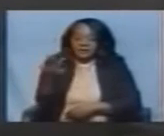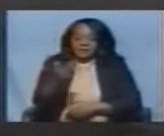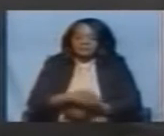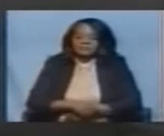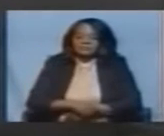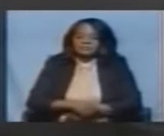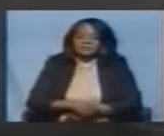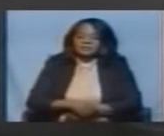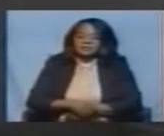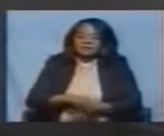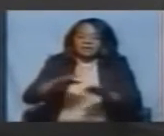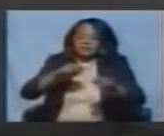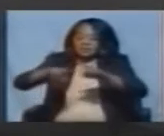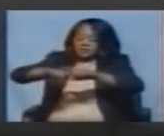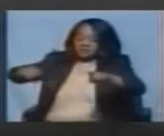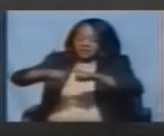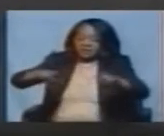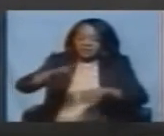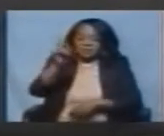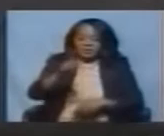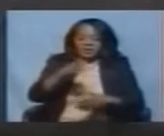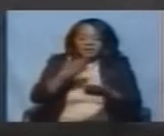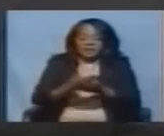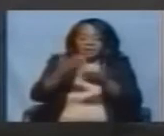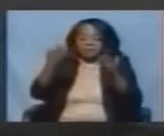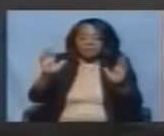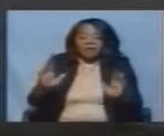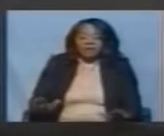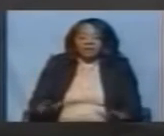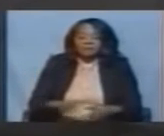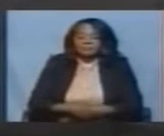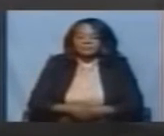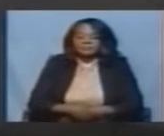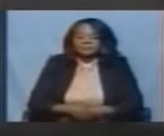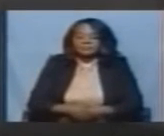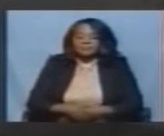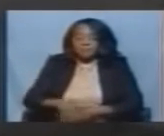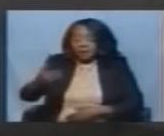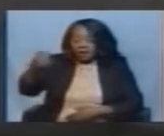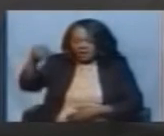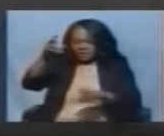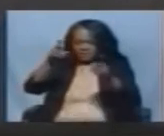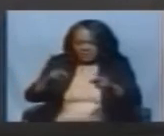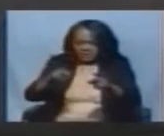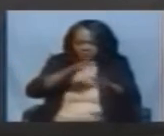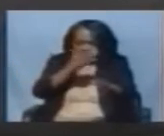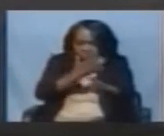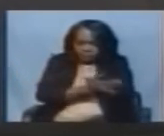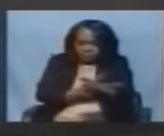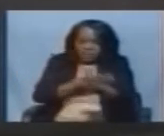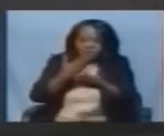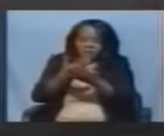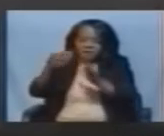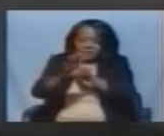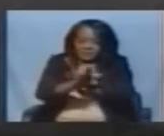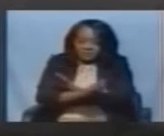that buyer is in private or in public. So our mandate goes across any person who is buying in Zambia,